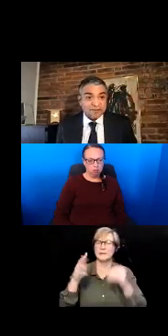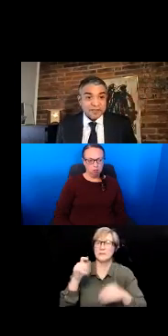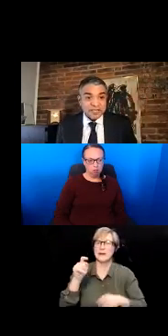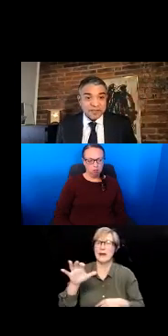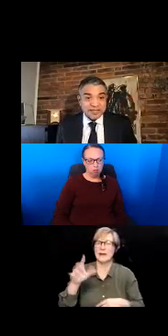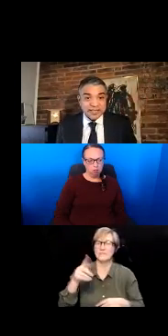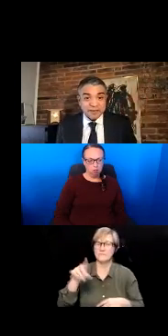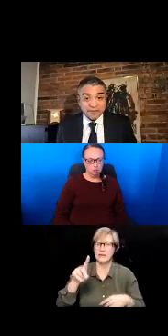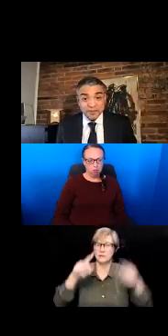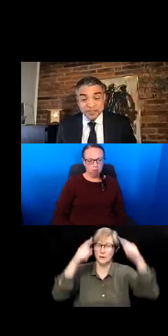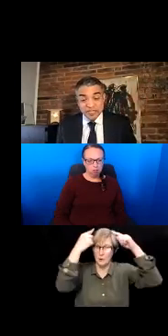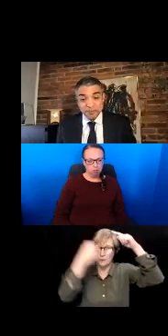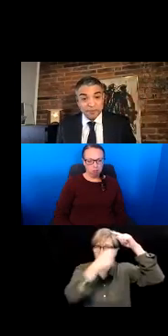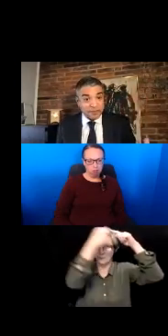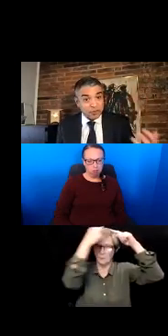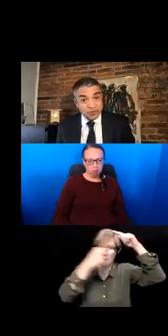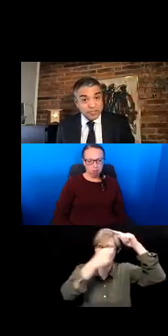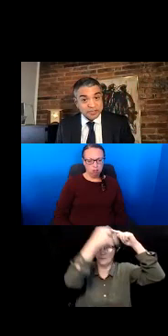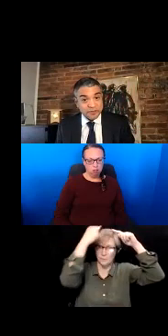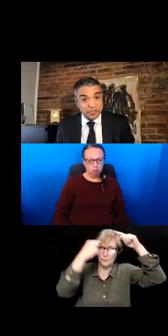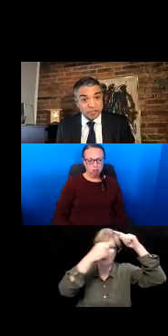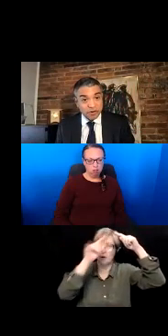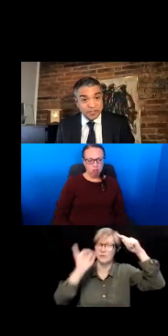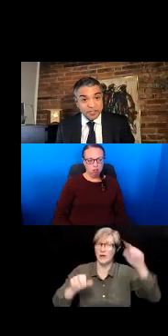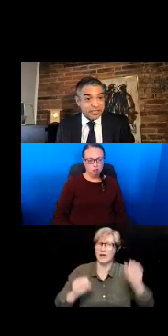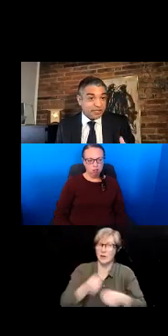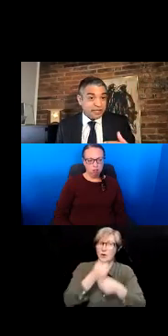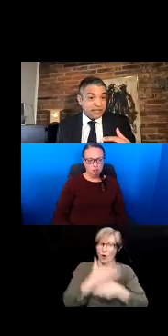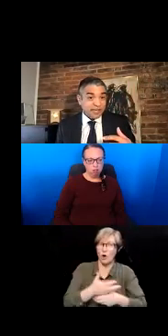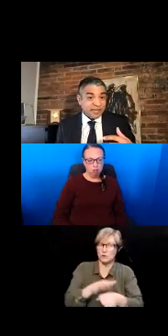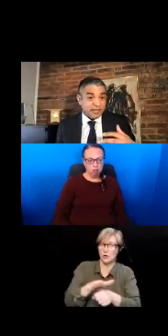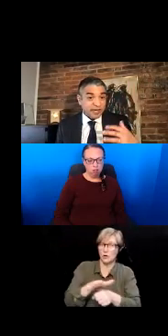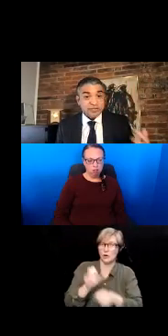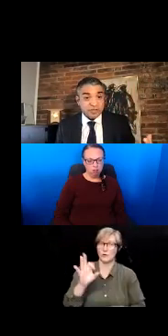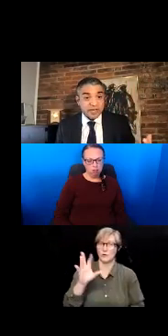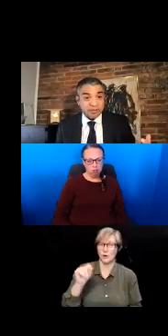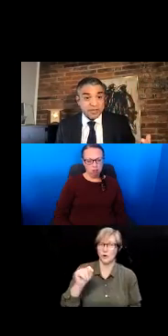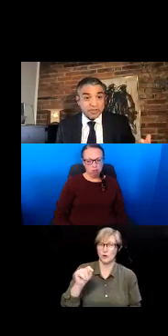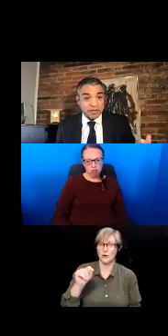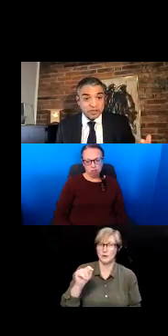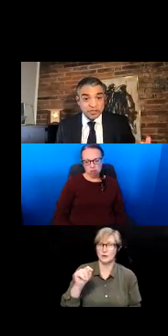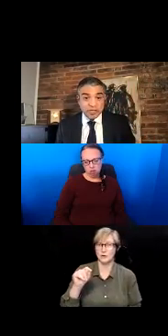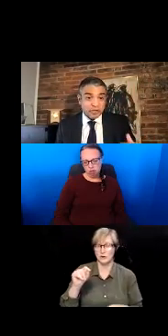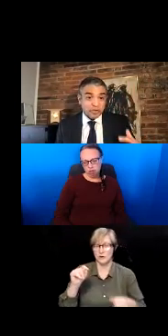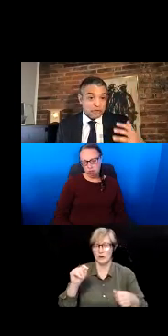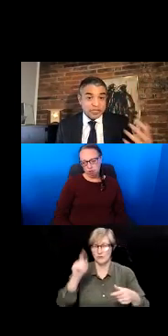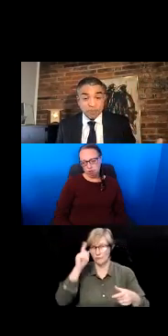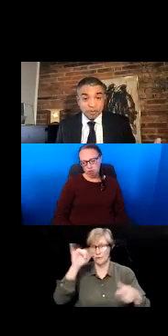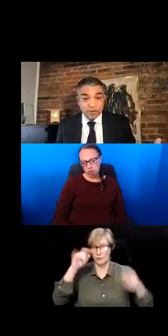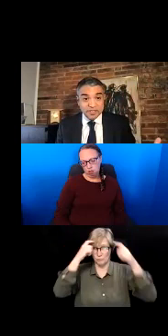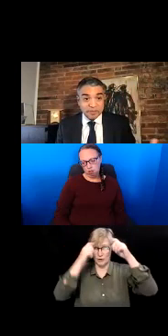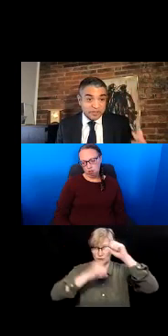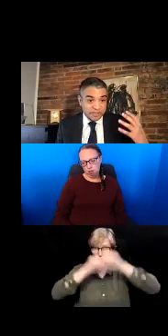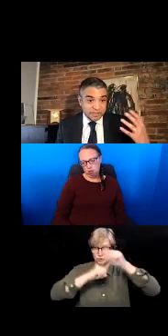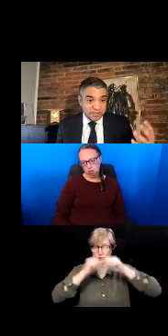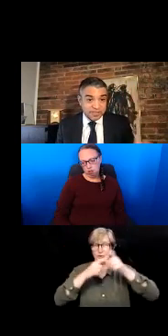That fluxing magnetic field is capable of inducing sufficient current in underlying brain structures to